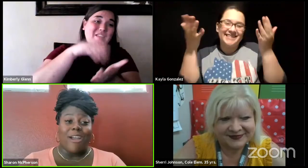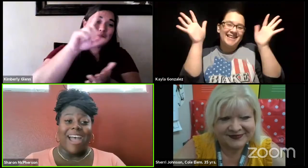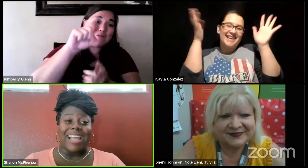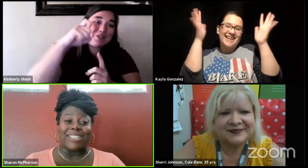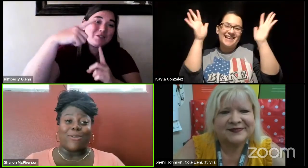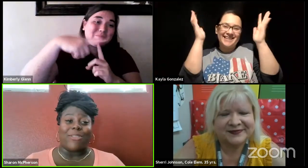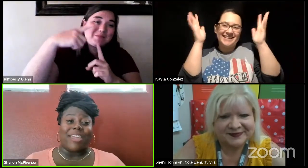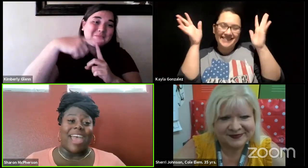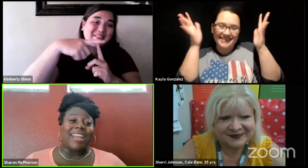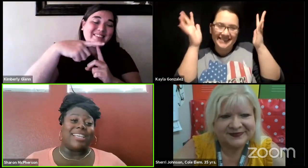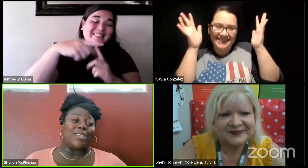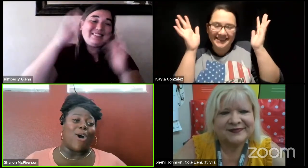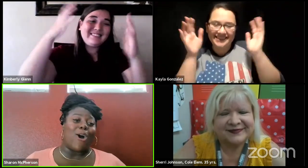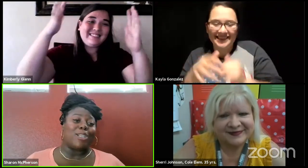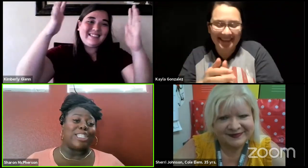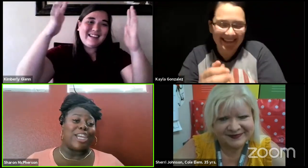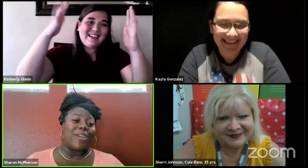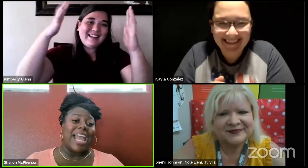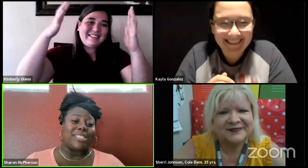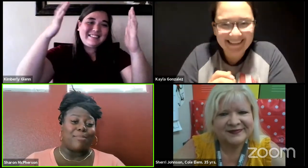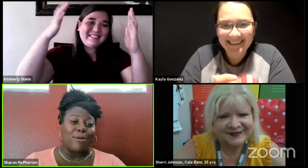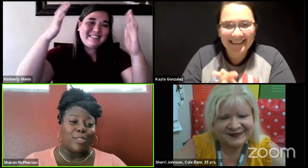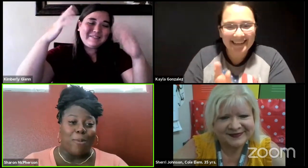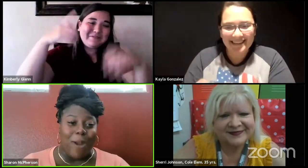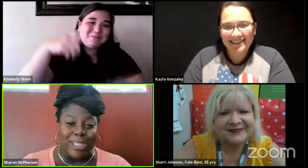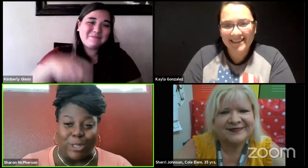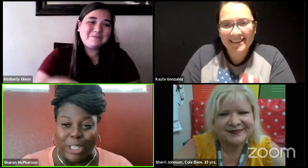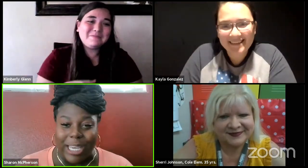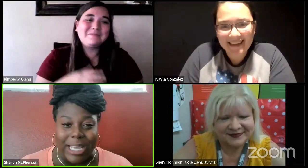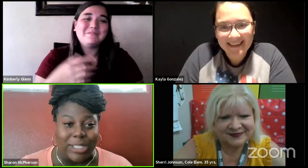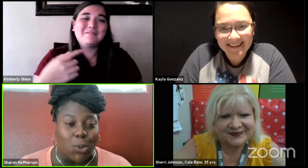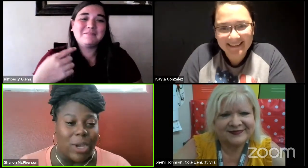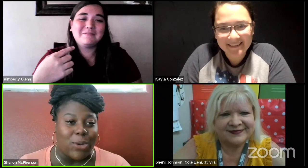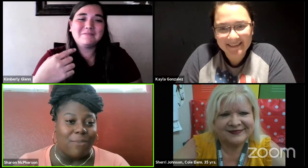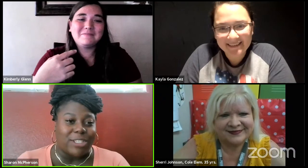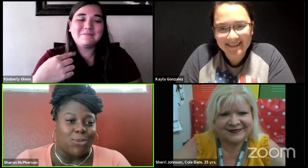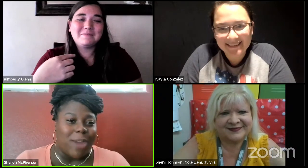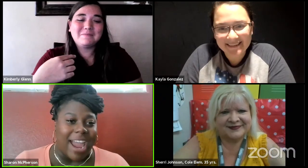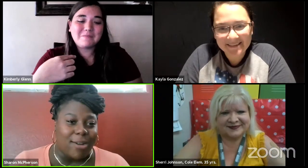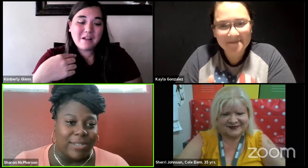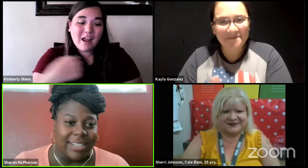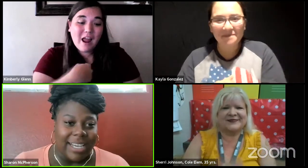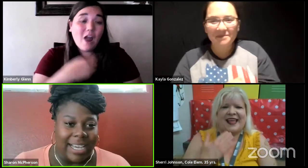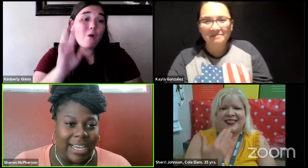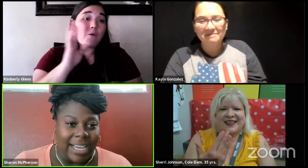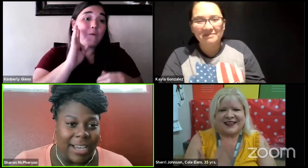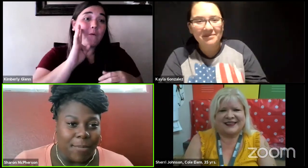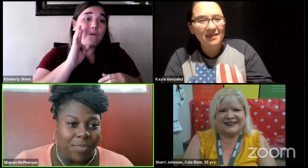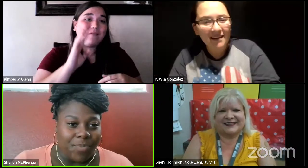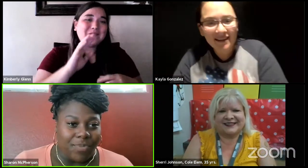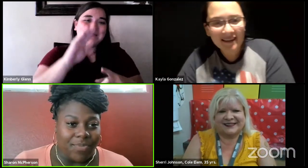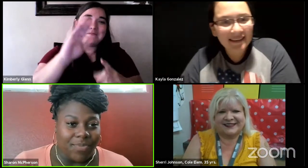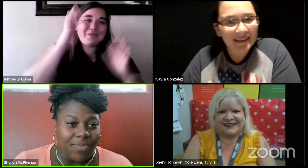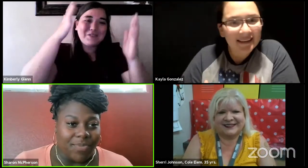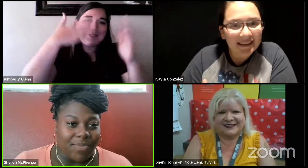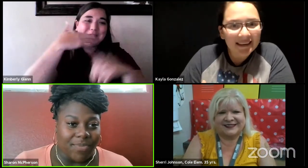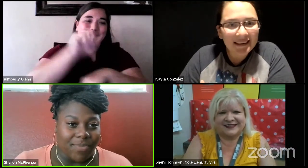All right, so that is all. Sherry has the most points, so she is the winner of this round.